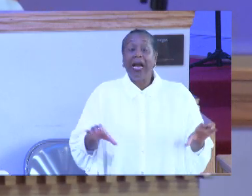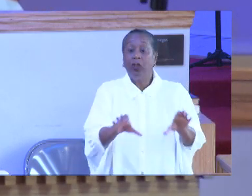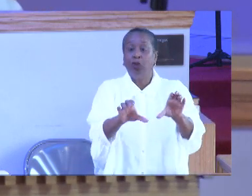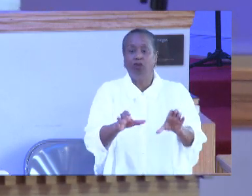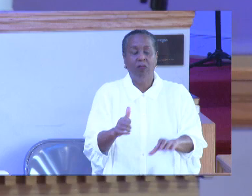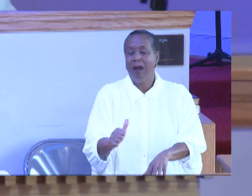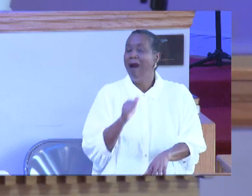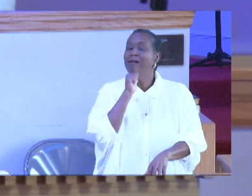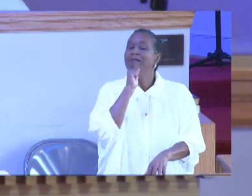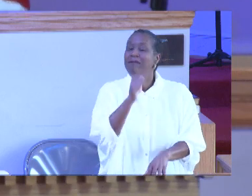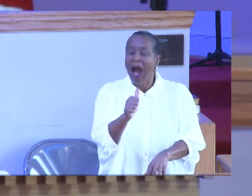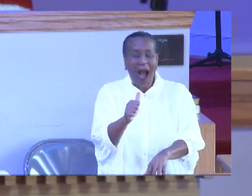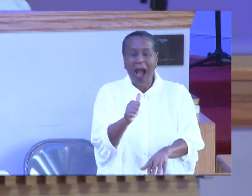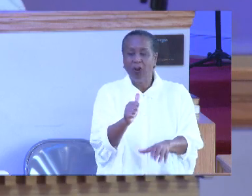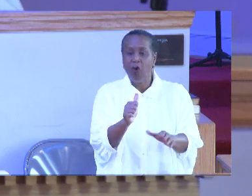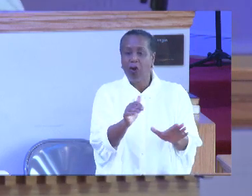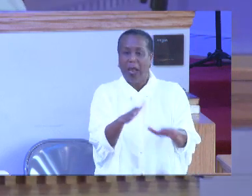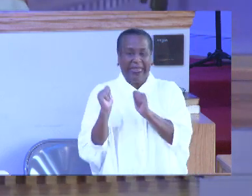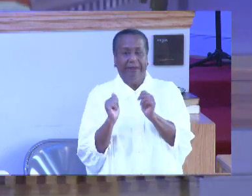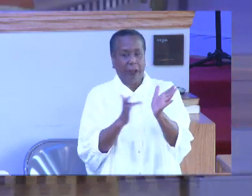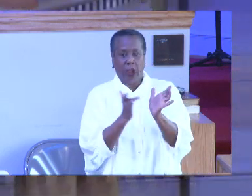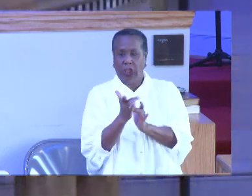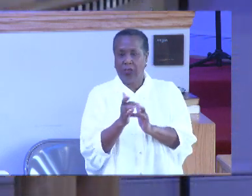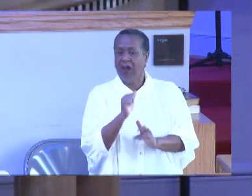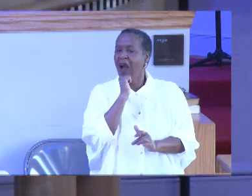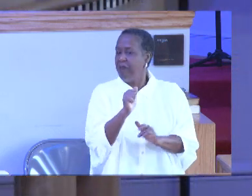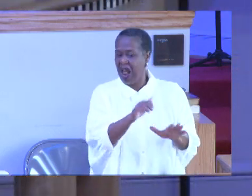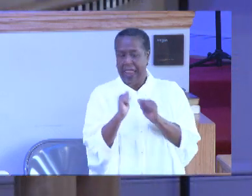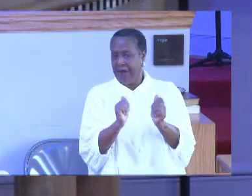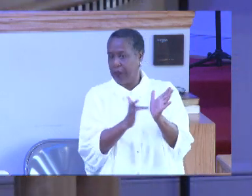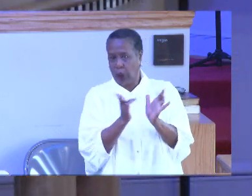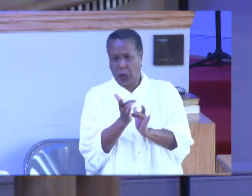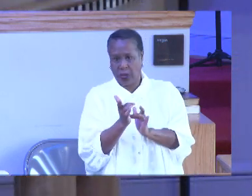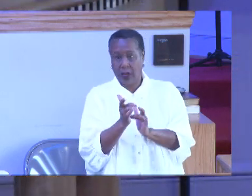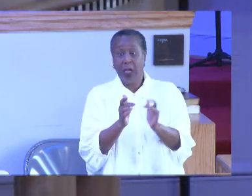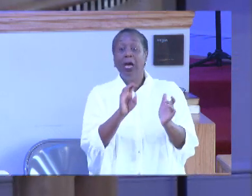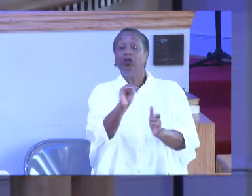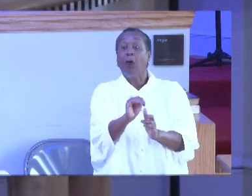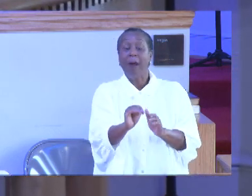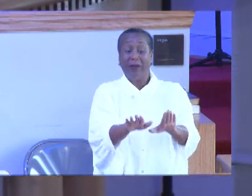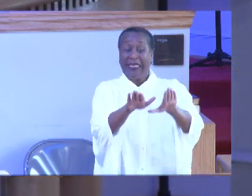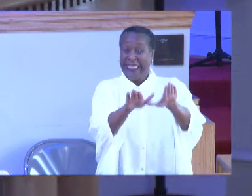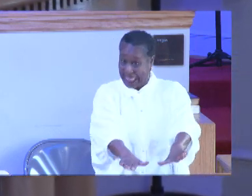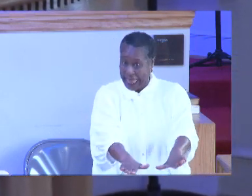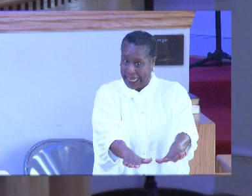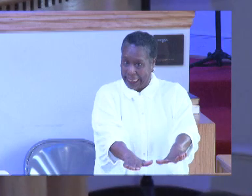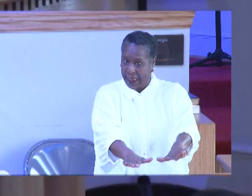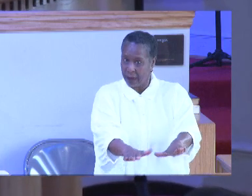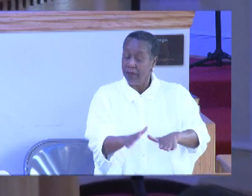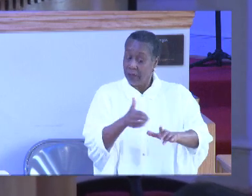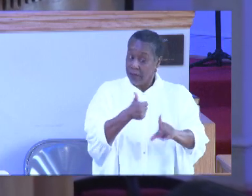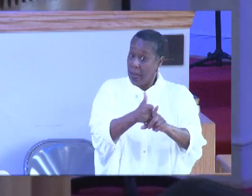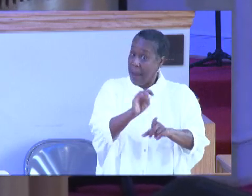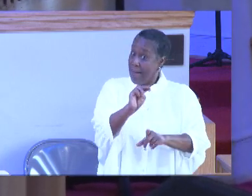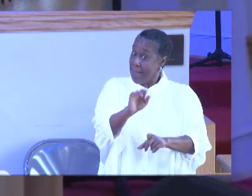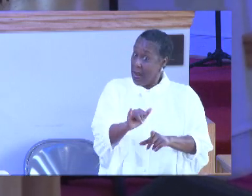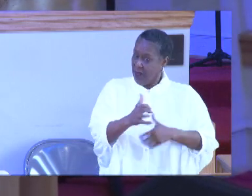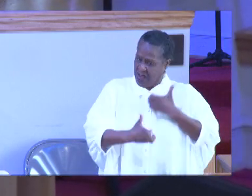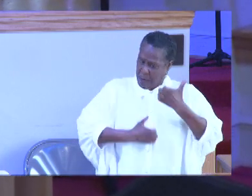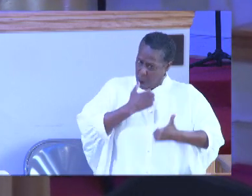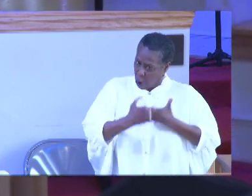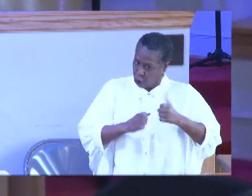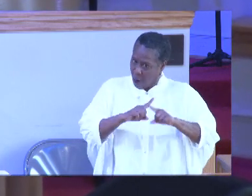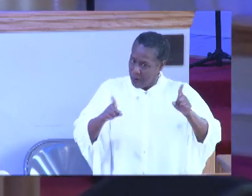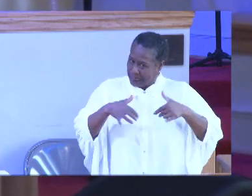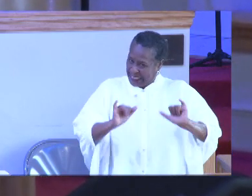not going to leave Jesus. She's a mess, but she's unmoved. And somebody here ought